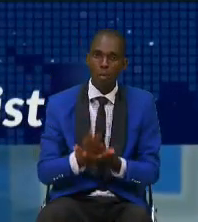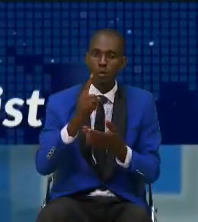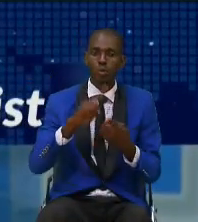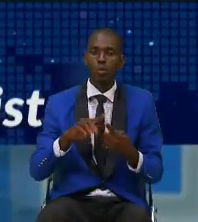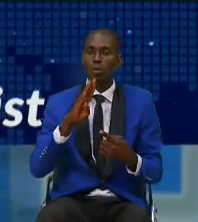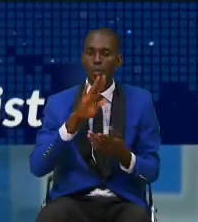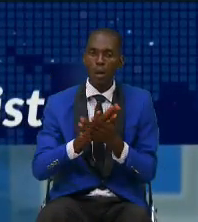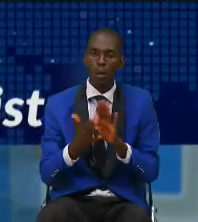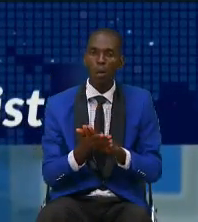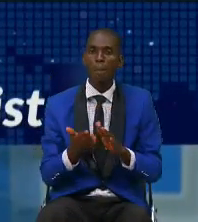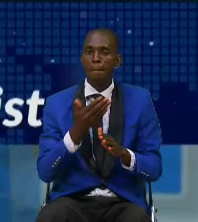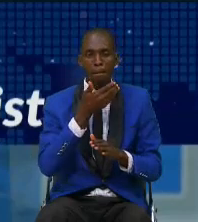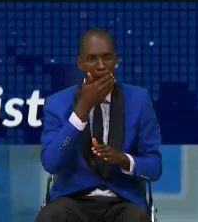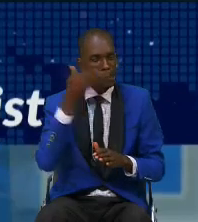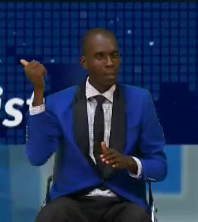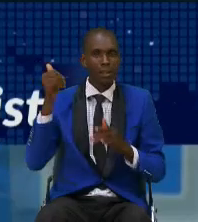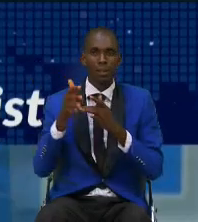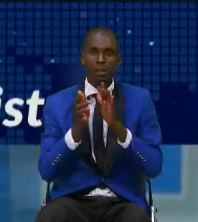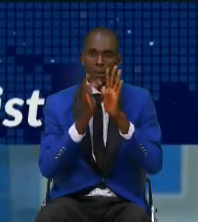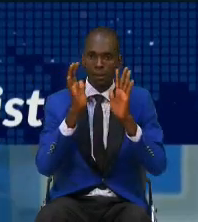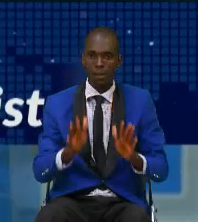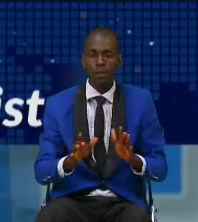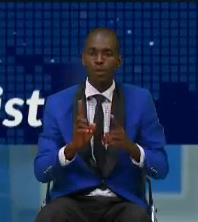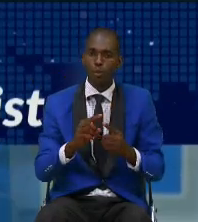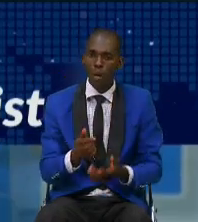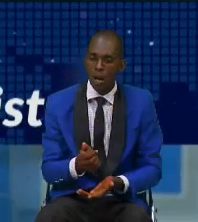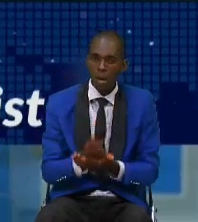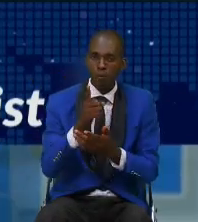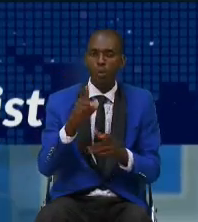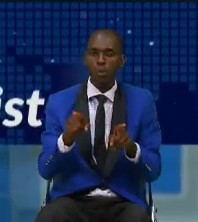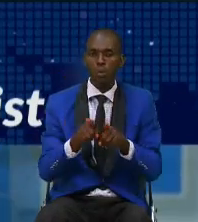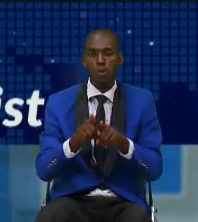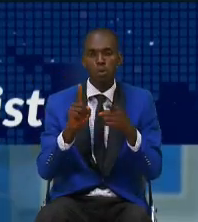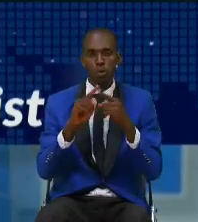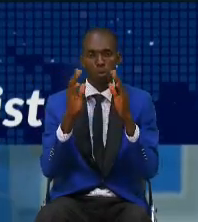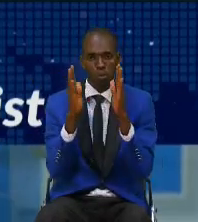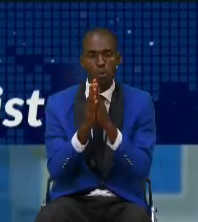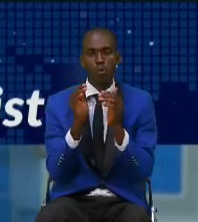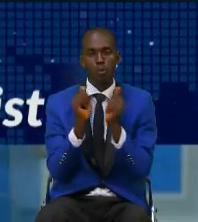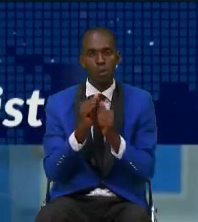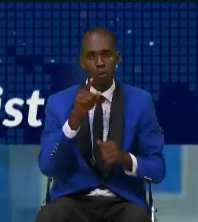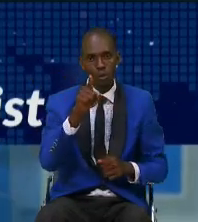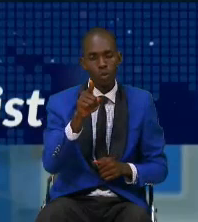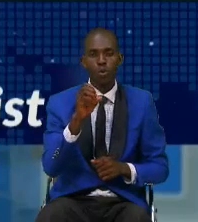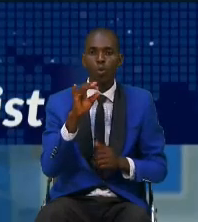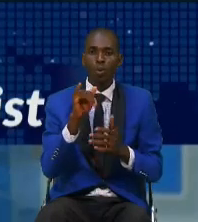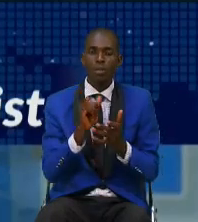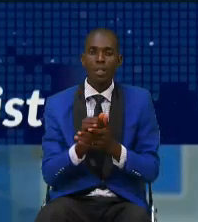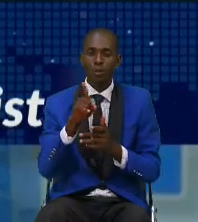be able to share the word of God with you, the love of God, and pray with you